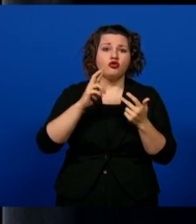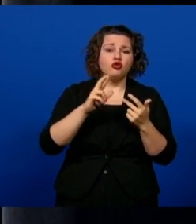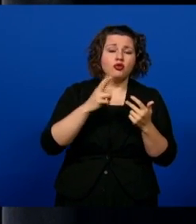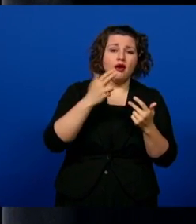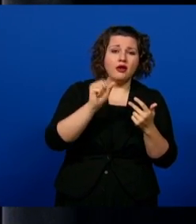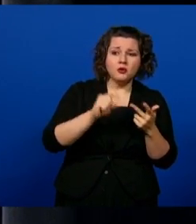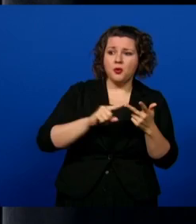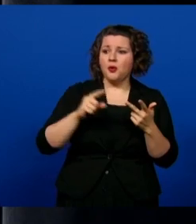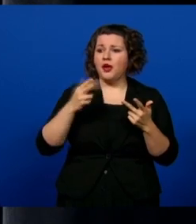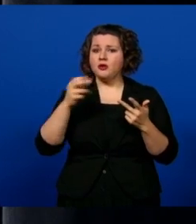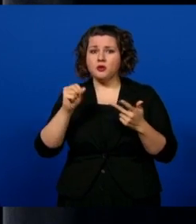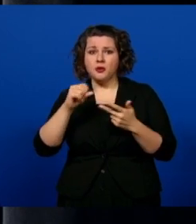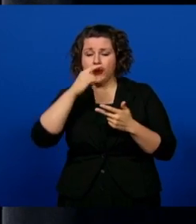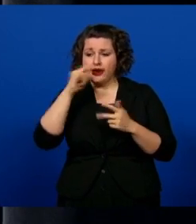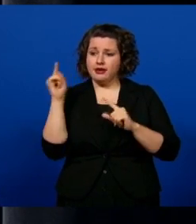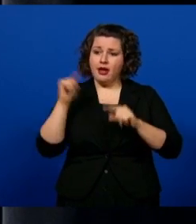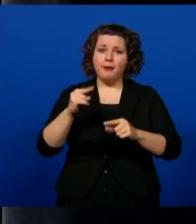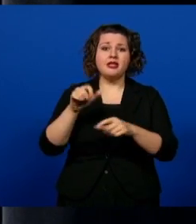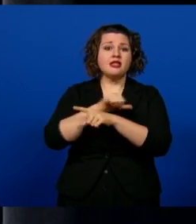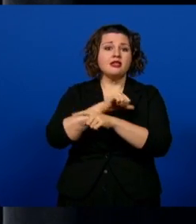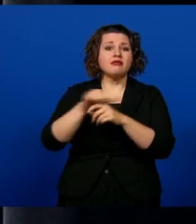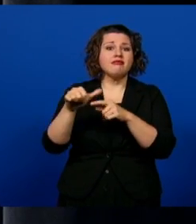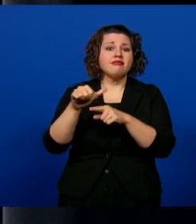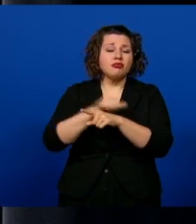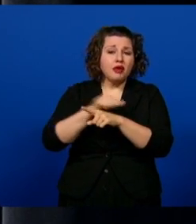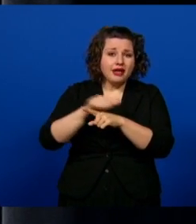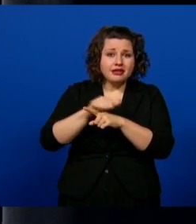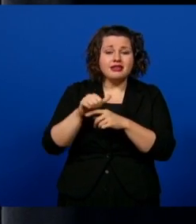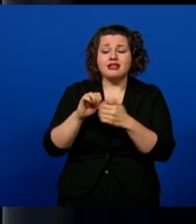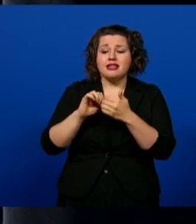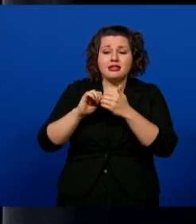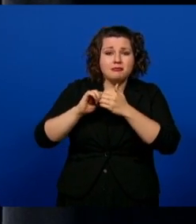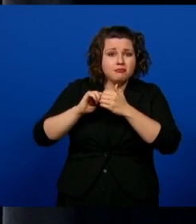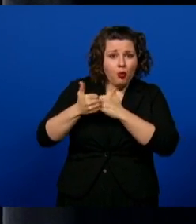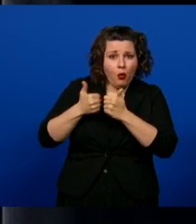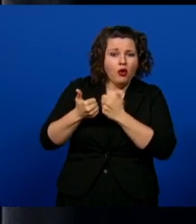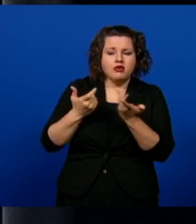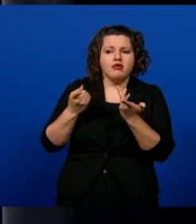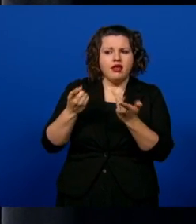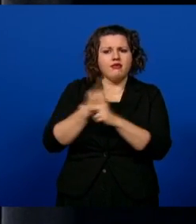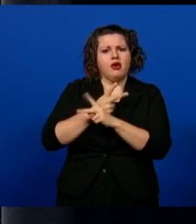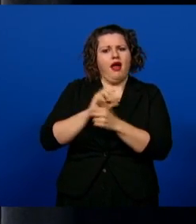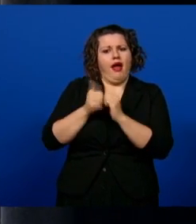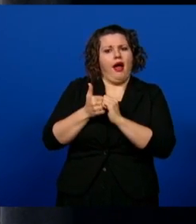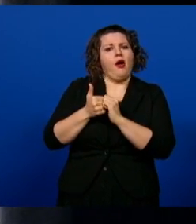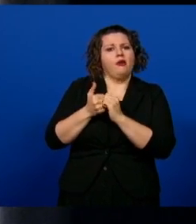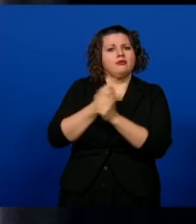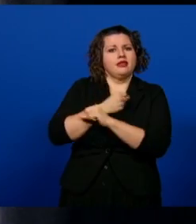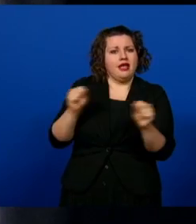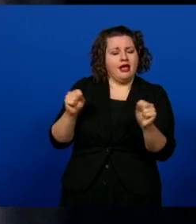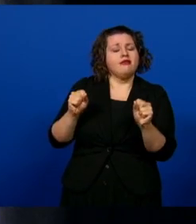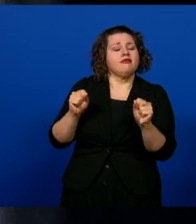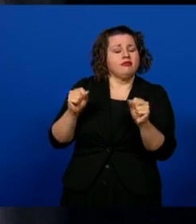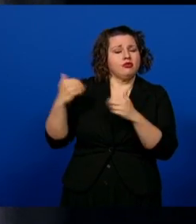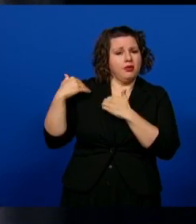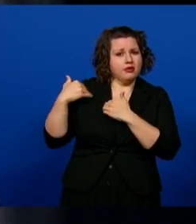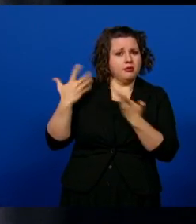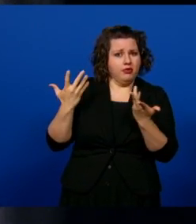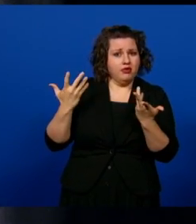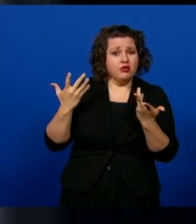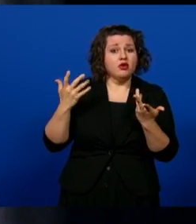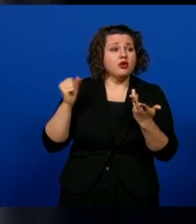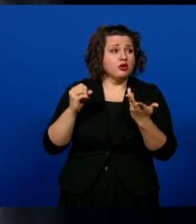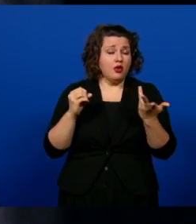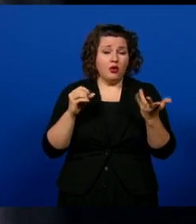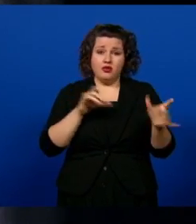coming together and practicing sports, and they're figuring out a way to do it safely and responsibly. So I believe that just